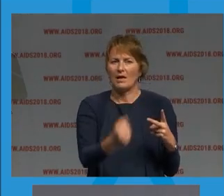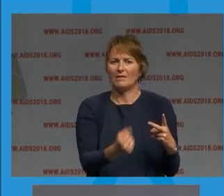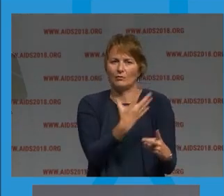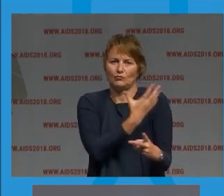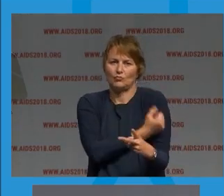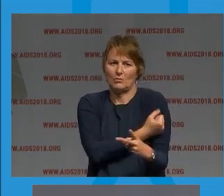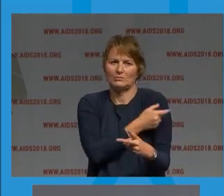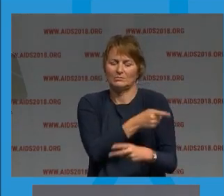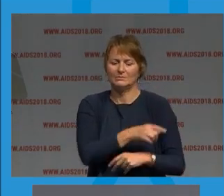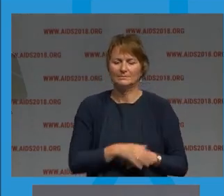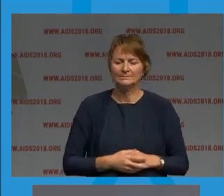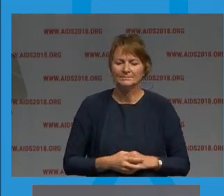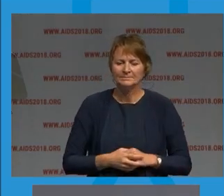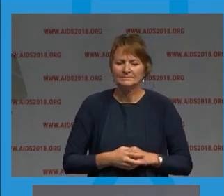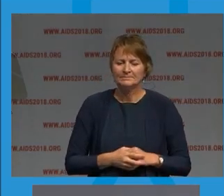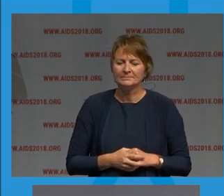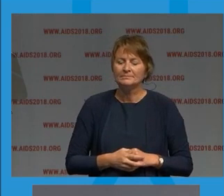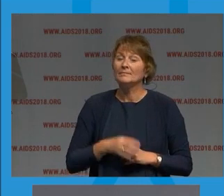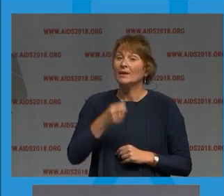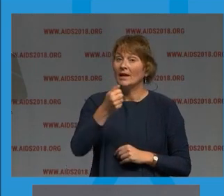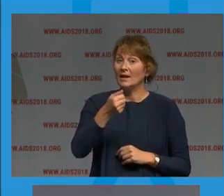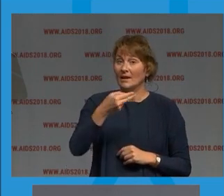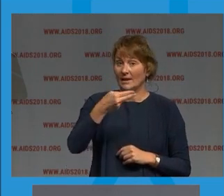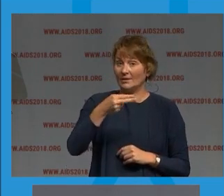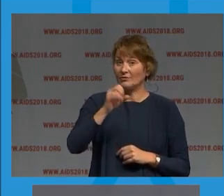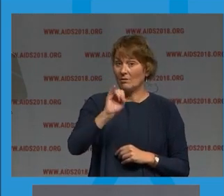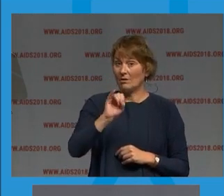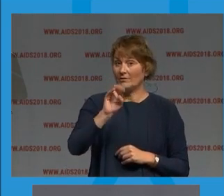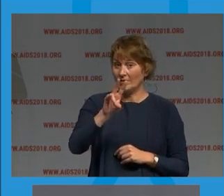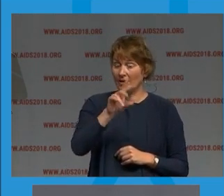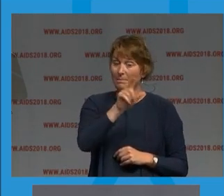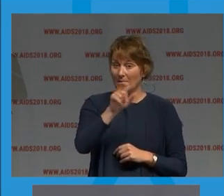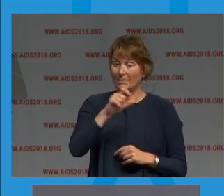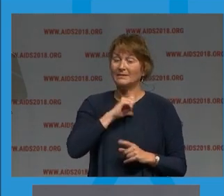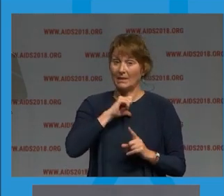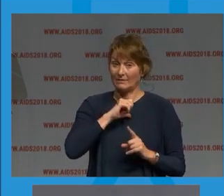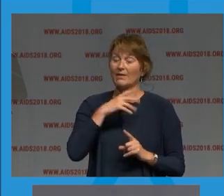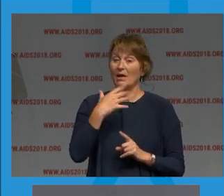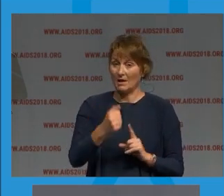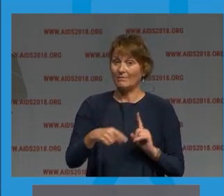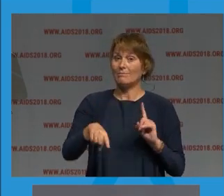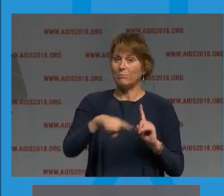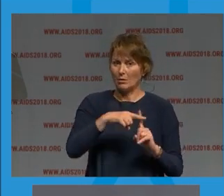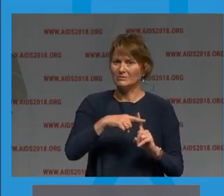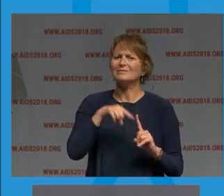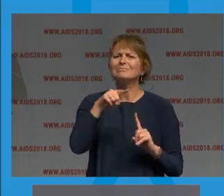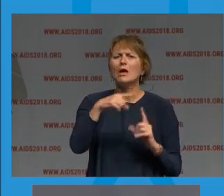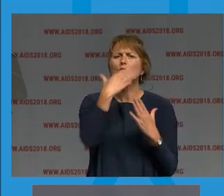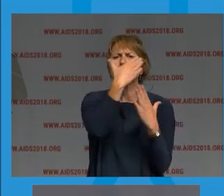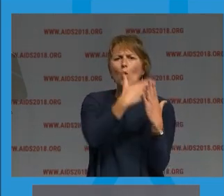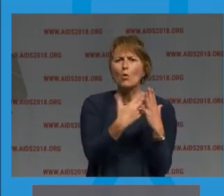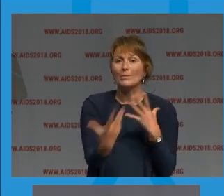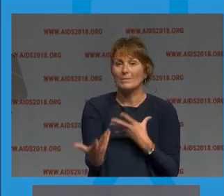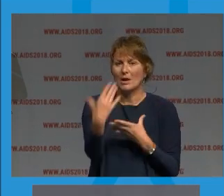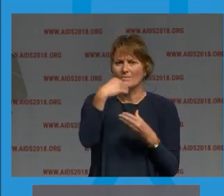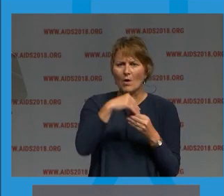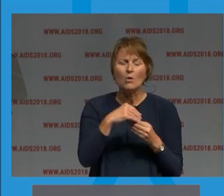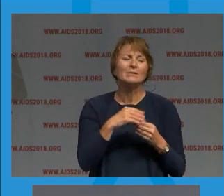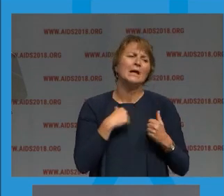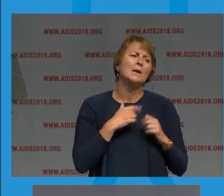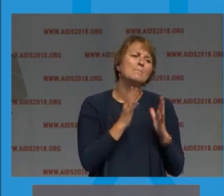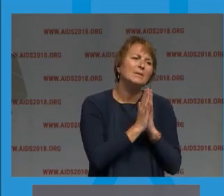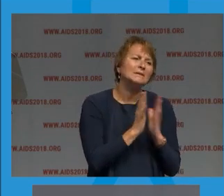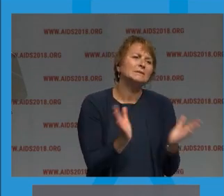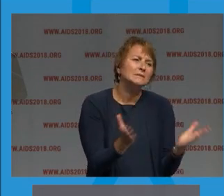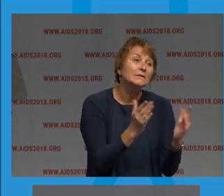referral sampling, where HIV-positive individuals identified through harm reduction programs are incentivized to refer their